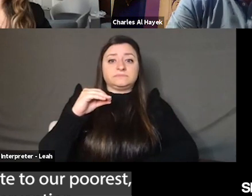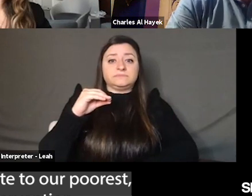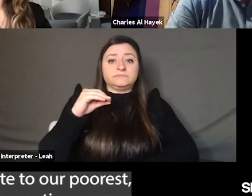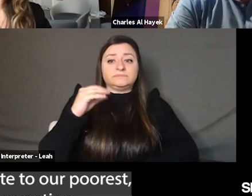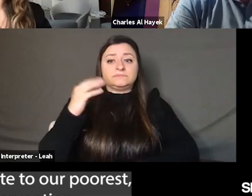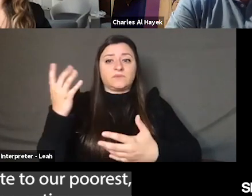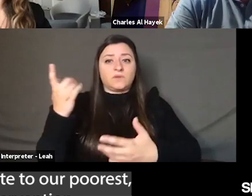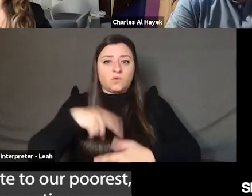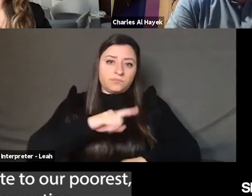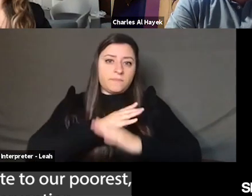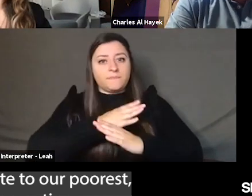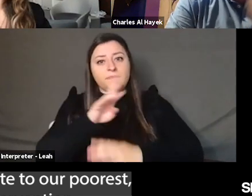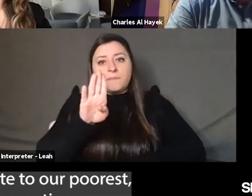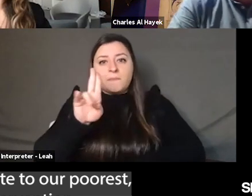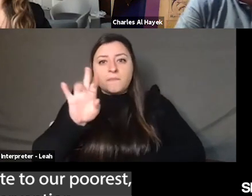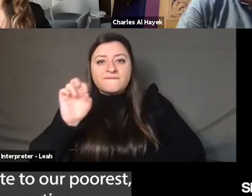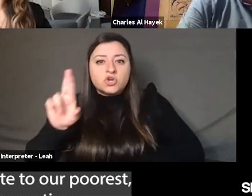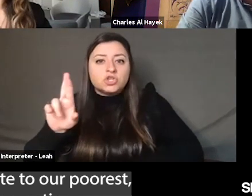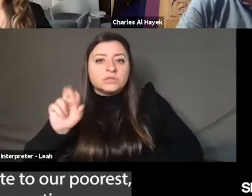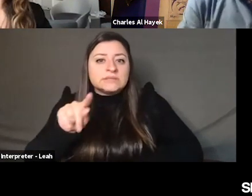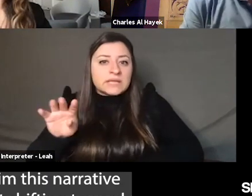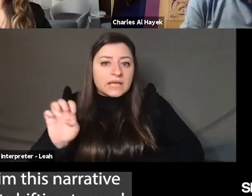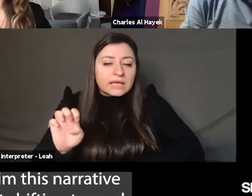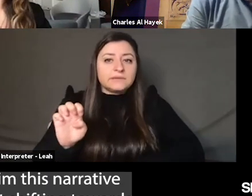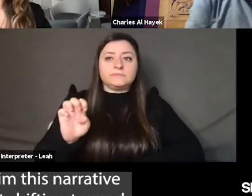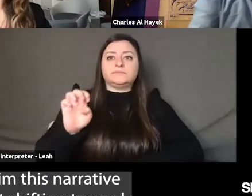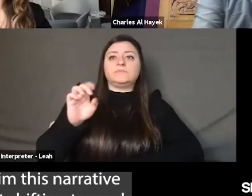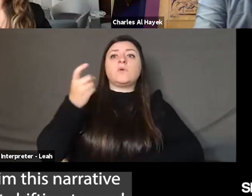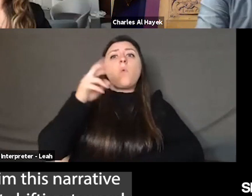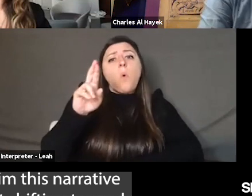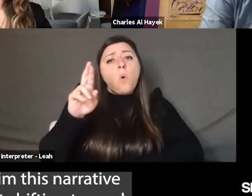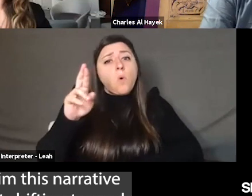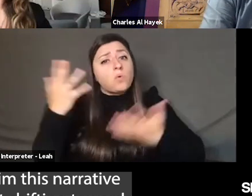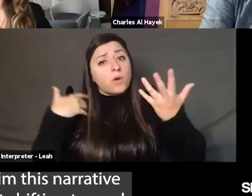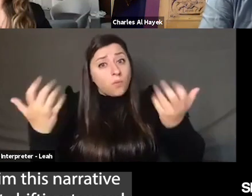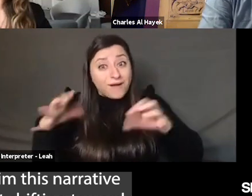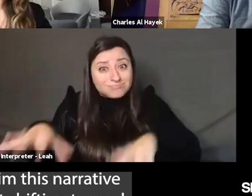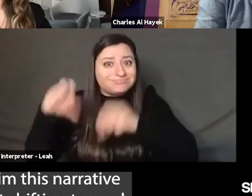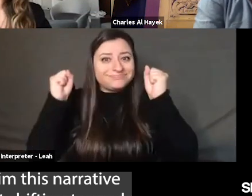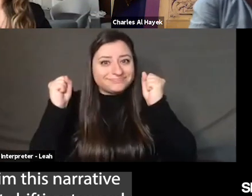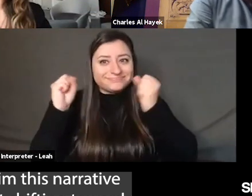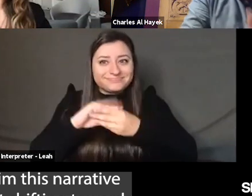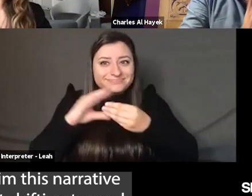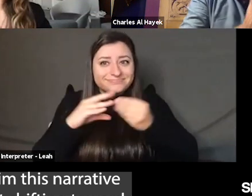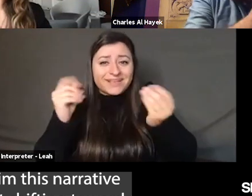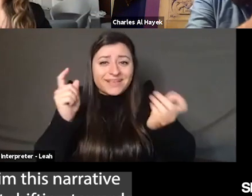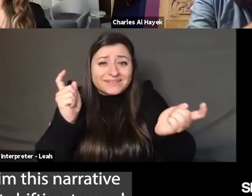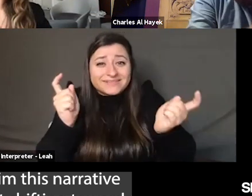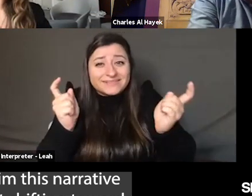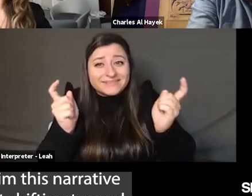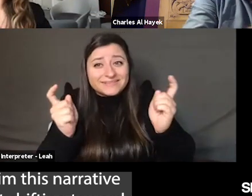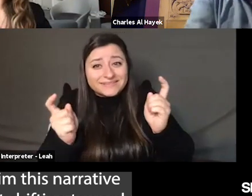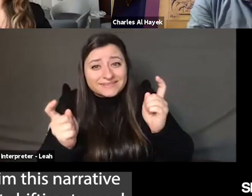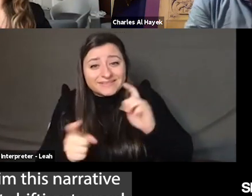nature as a buffer state, we are porous to foreign intervention. Or we want to reclaim this narrative and slightly